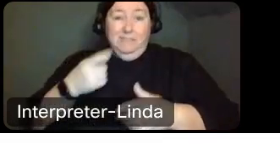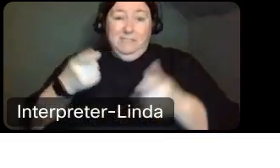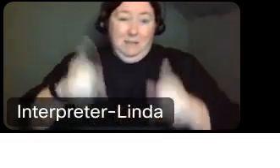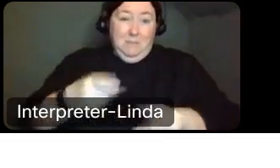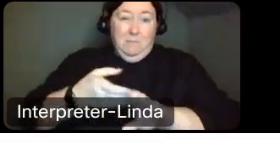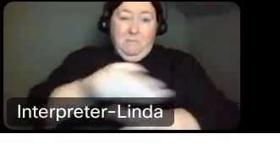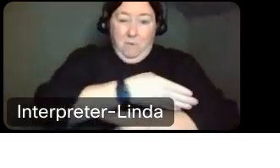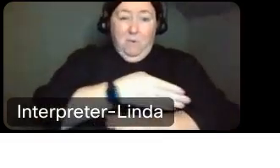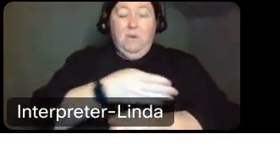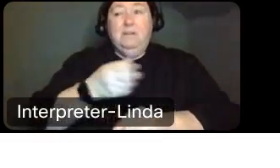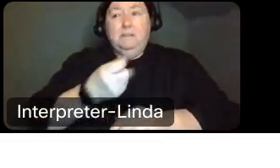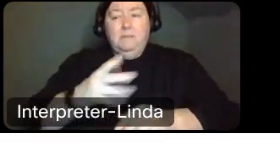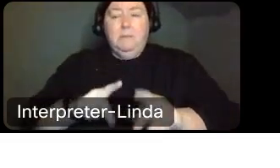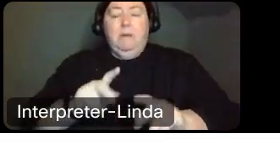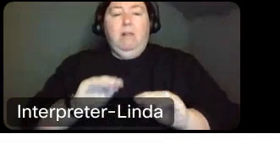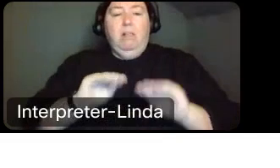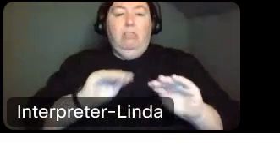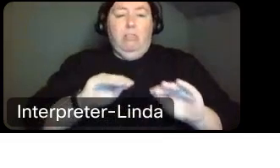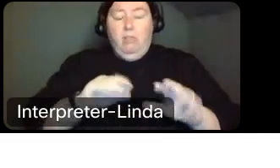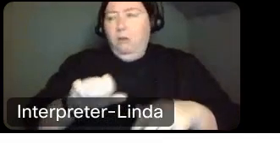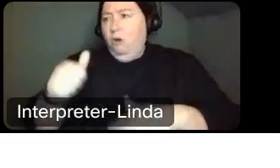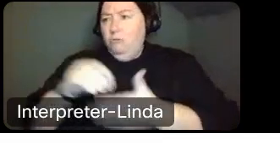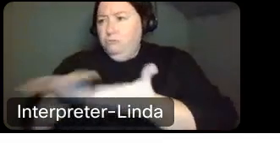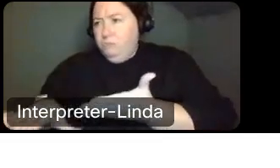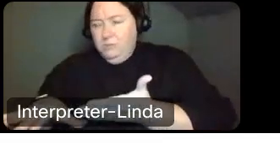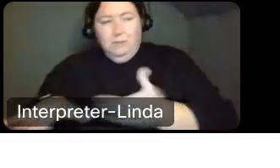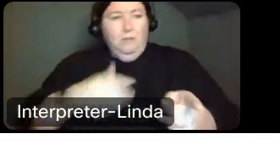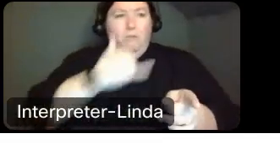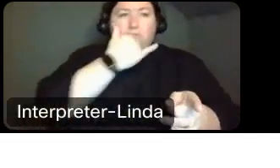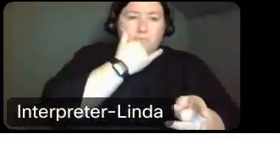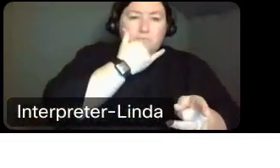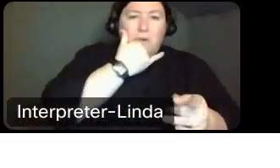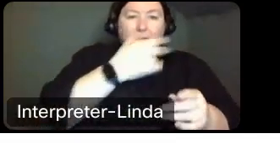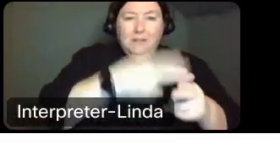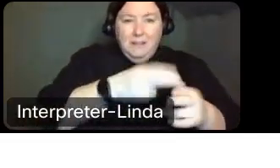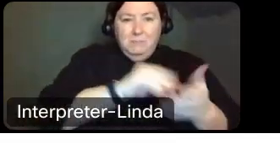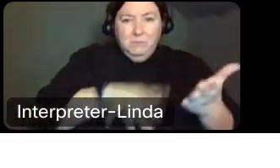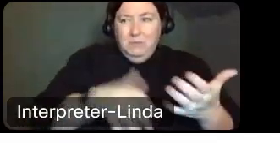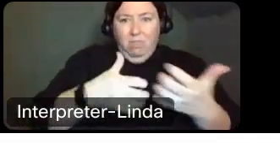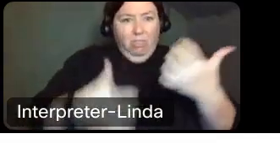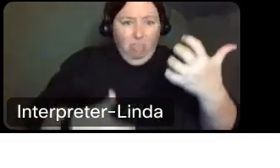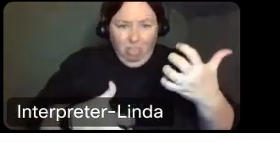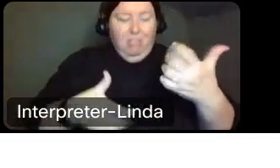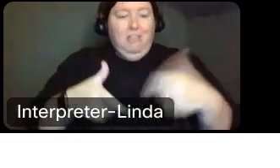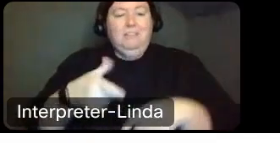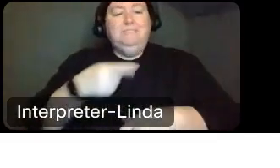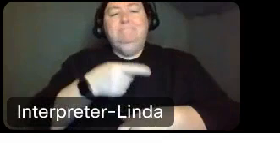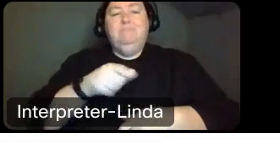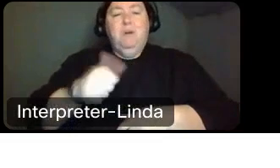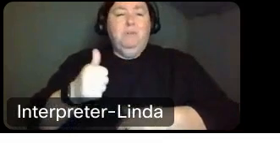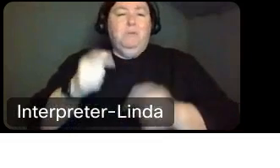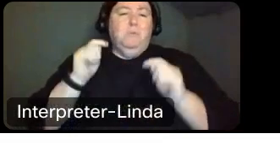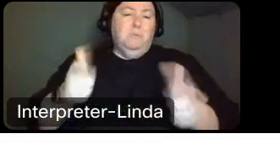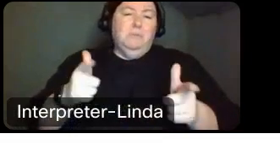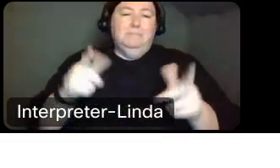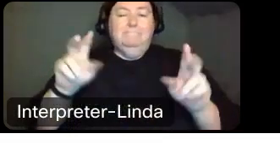number of individuals who've entered other students' information into the wrong survey. And this, I think, is just another quick safety check